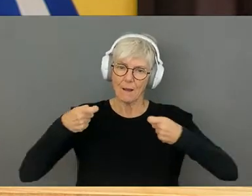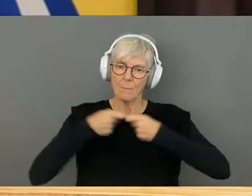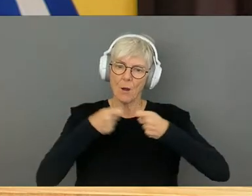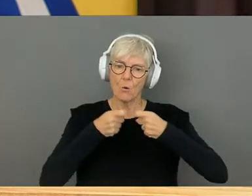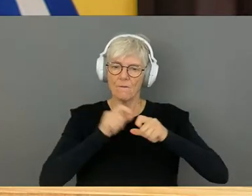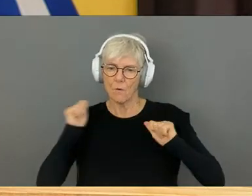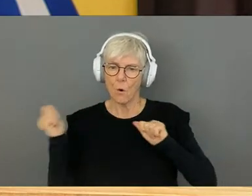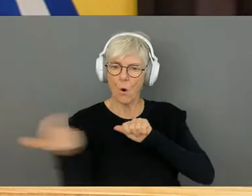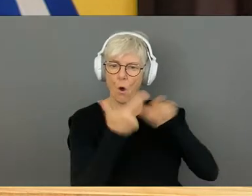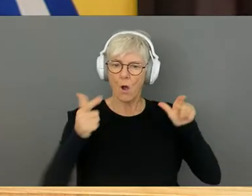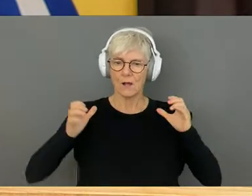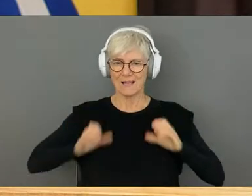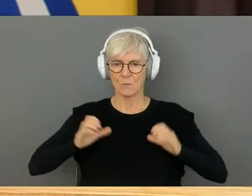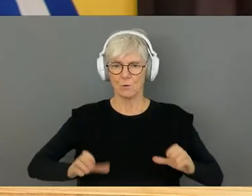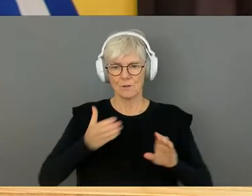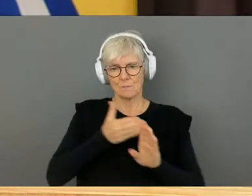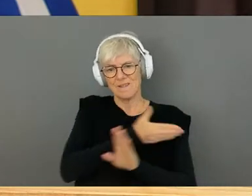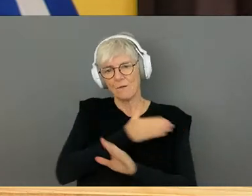before Christmas.